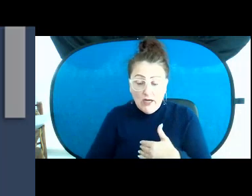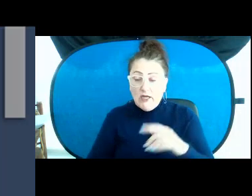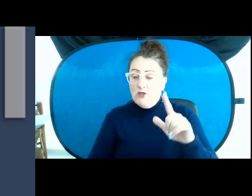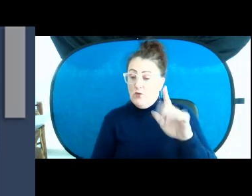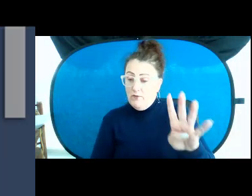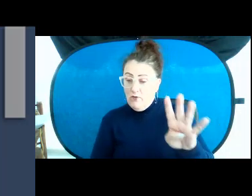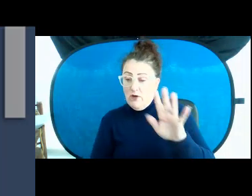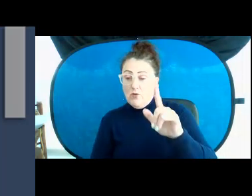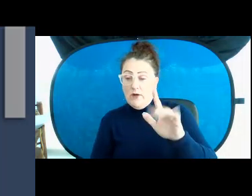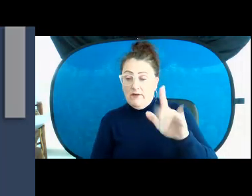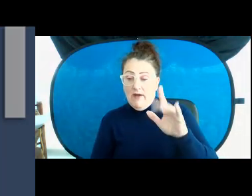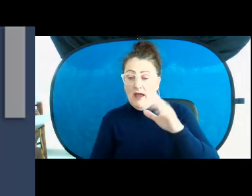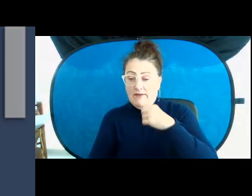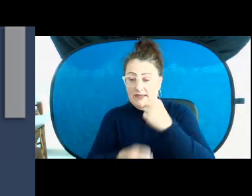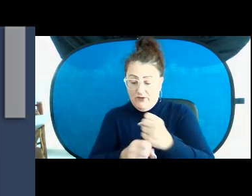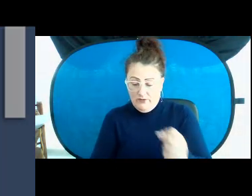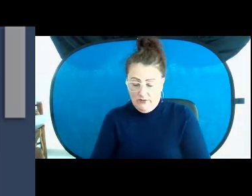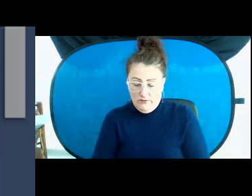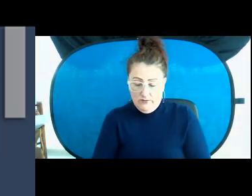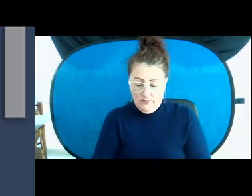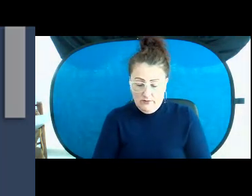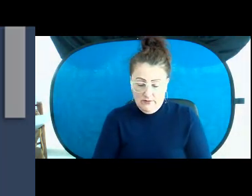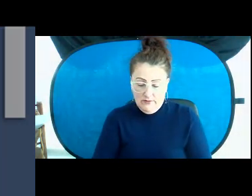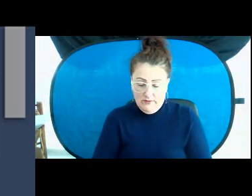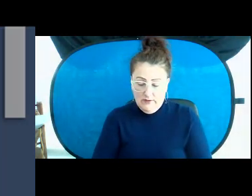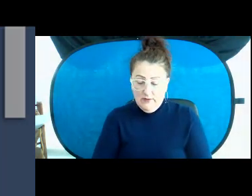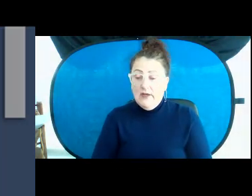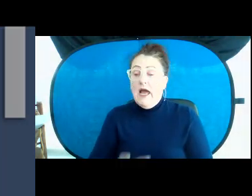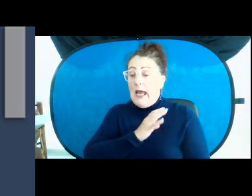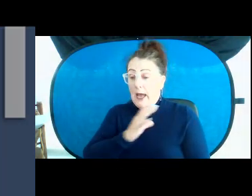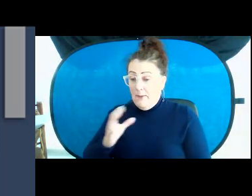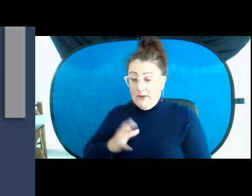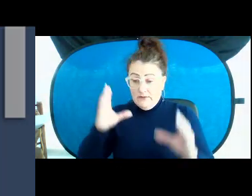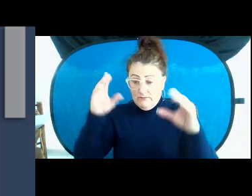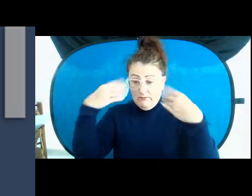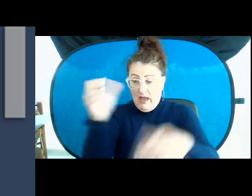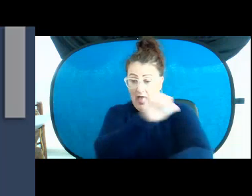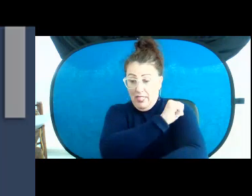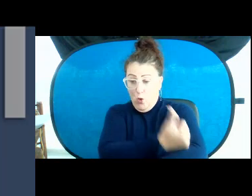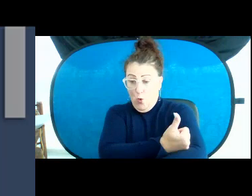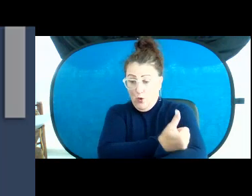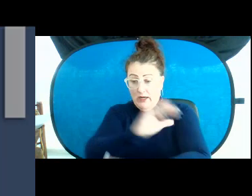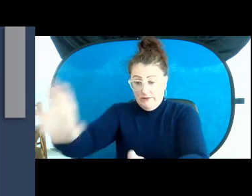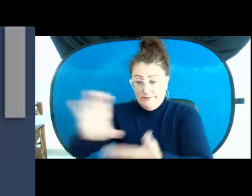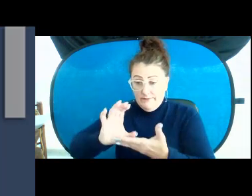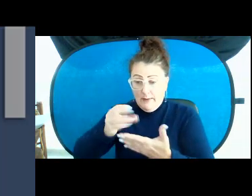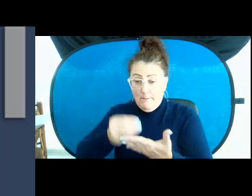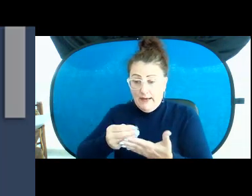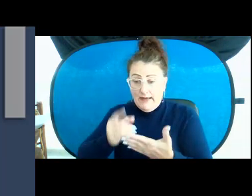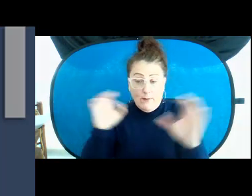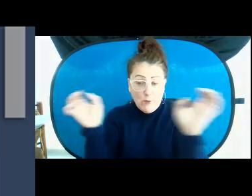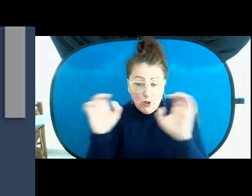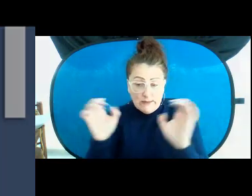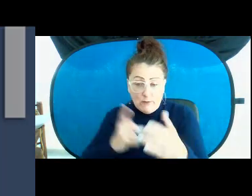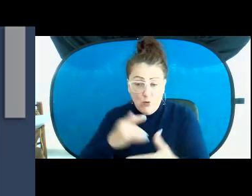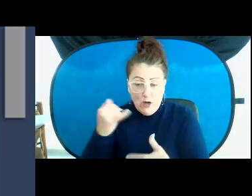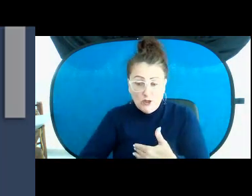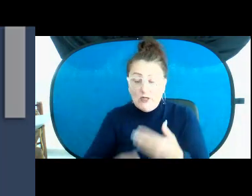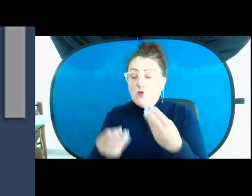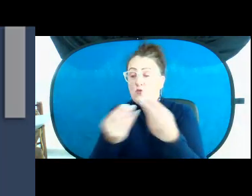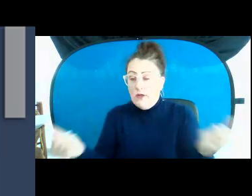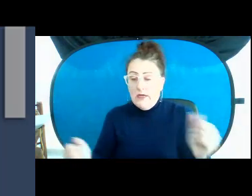24-25 fiscal year. The Commission has delegated the authority to Caltrans to allocate funds for emergency projects in